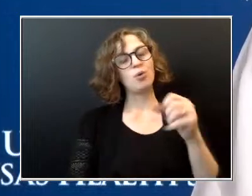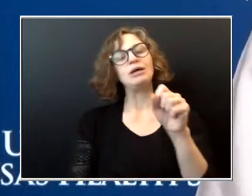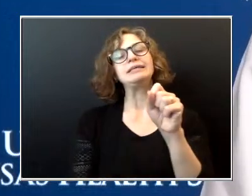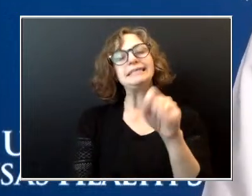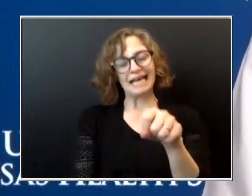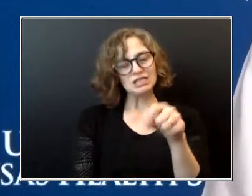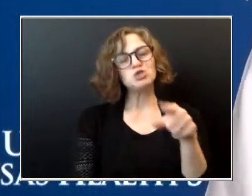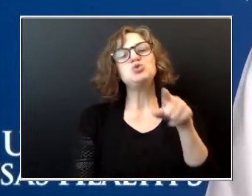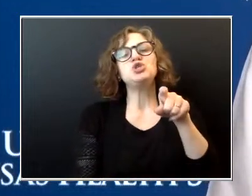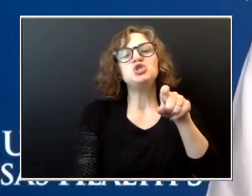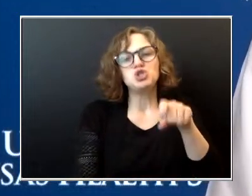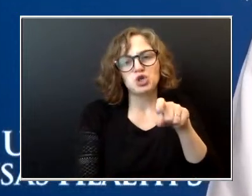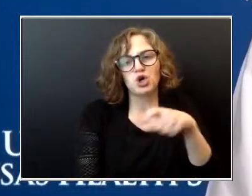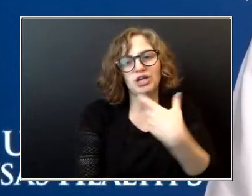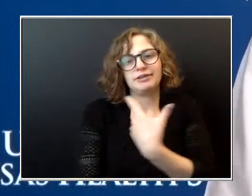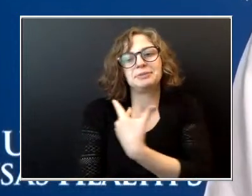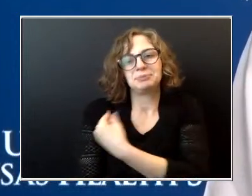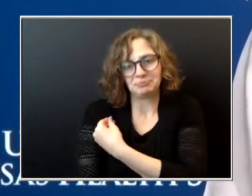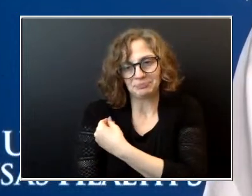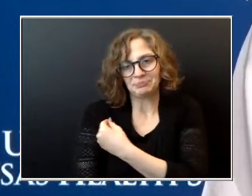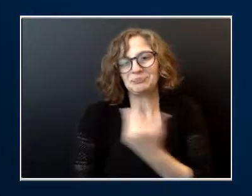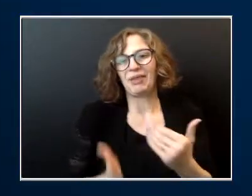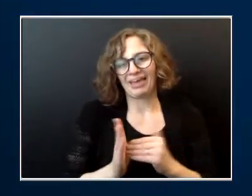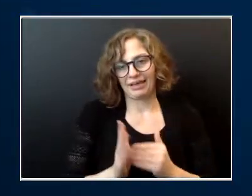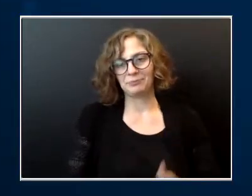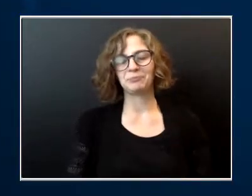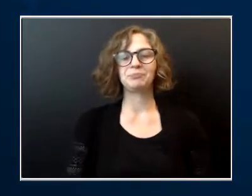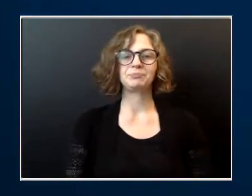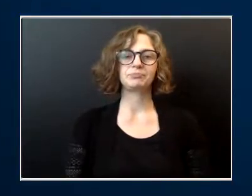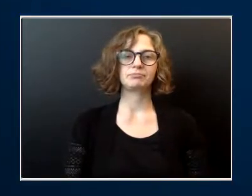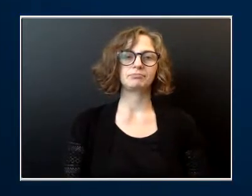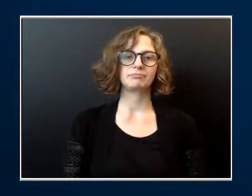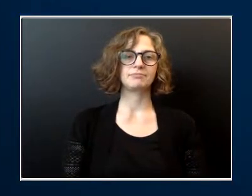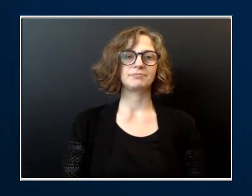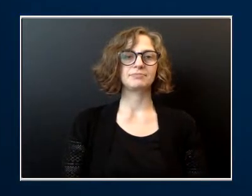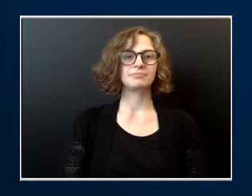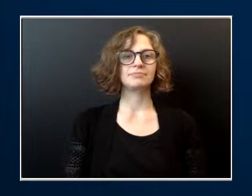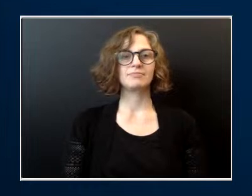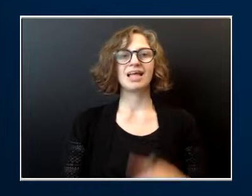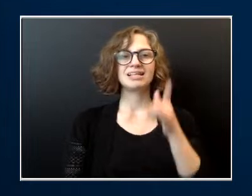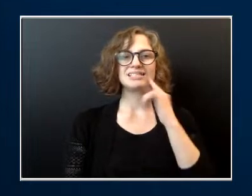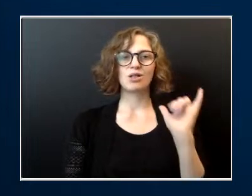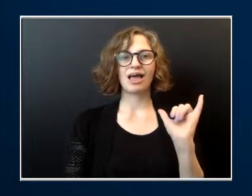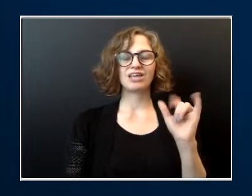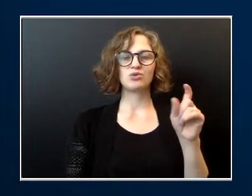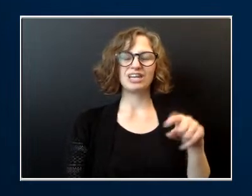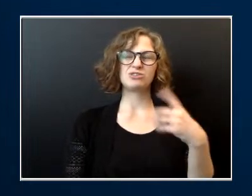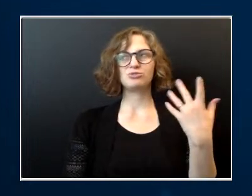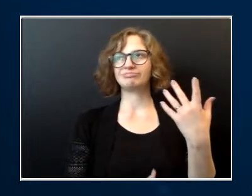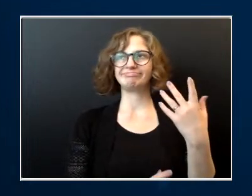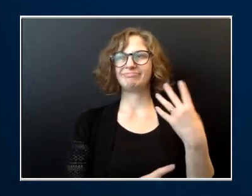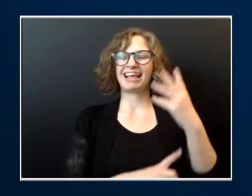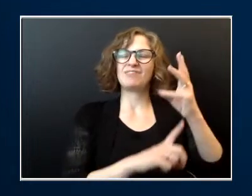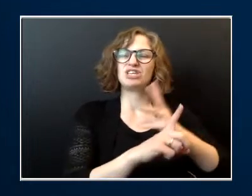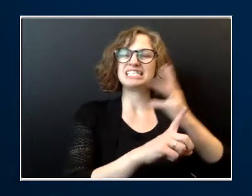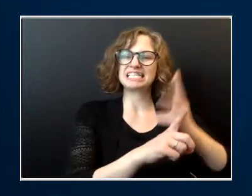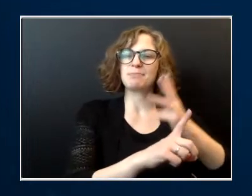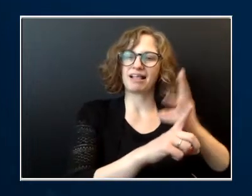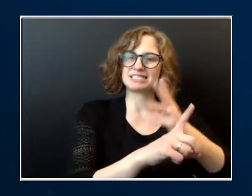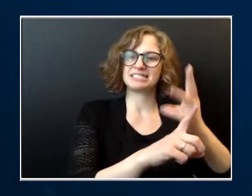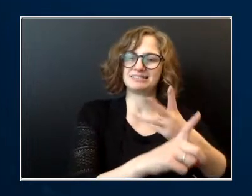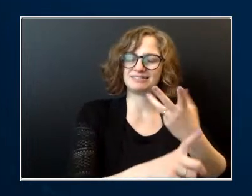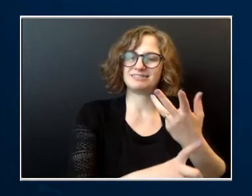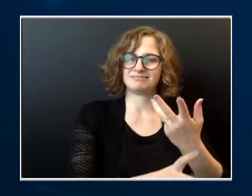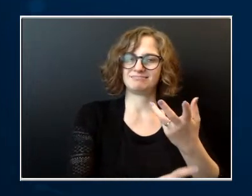get another dose of the vaccine. Yeah, I think it sounds like basically you need to get it every 6 months or so is what it feels like they're landing